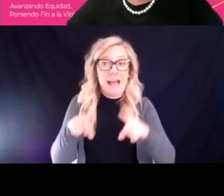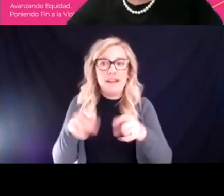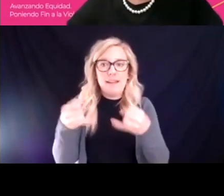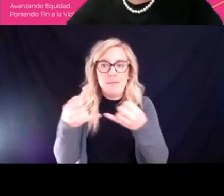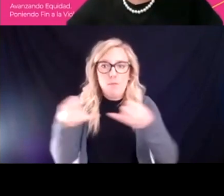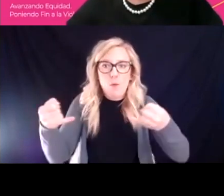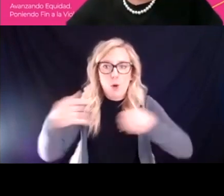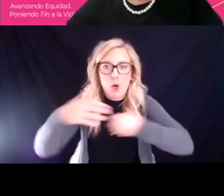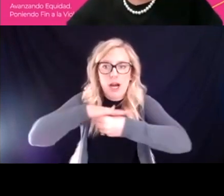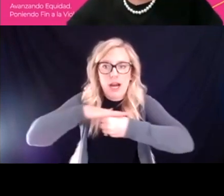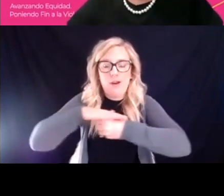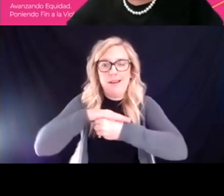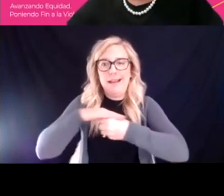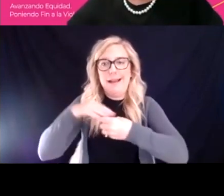Mexico.